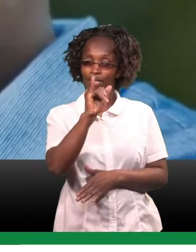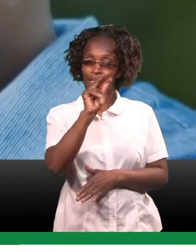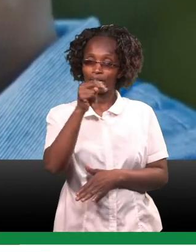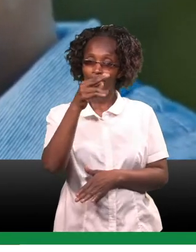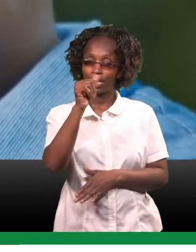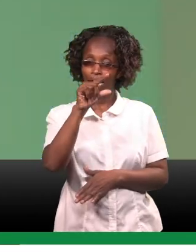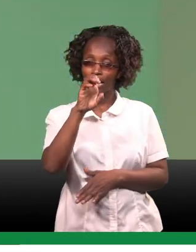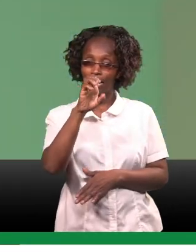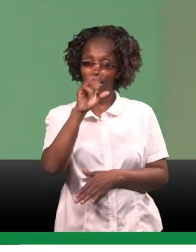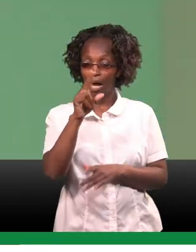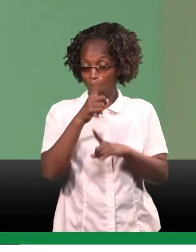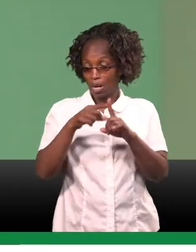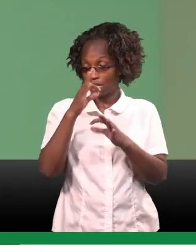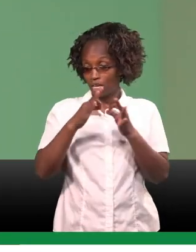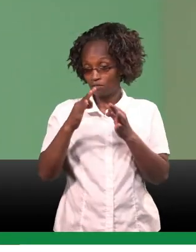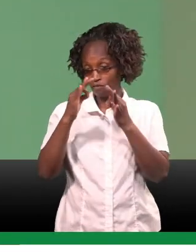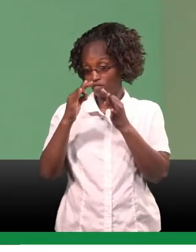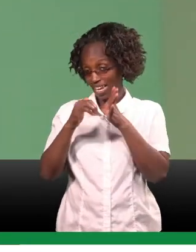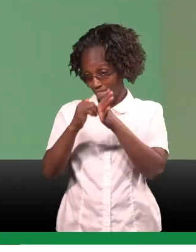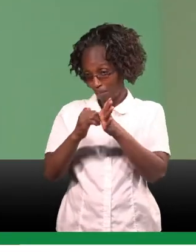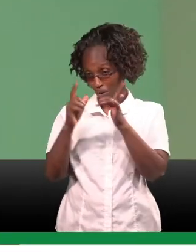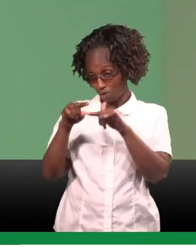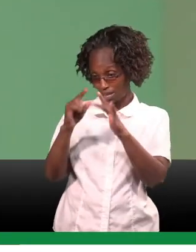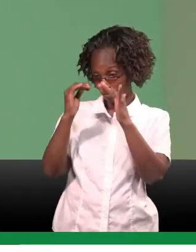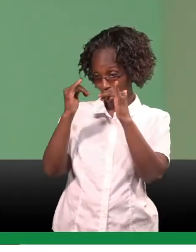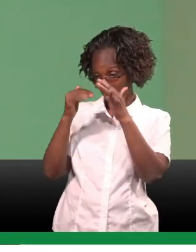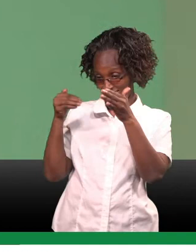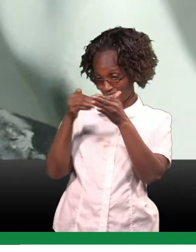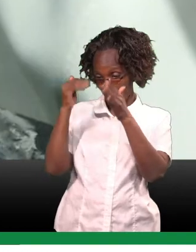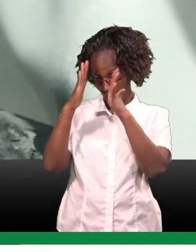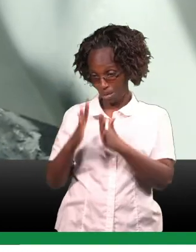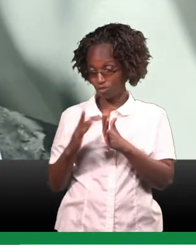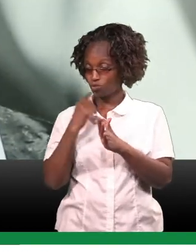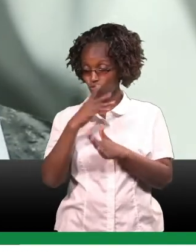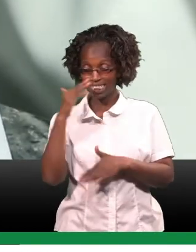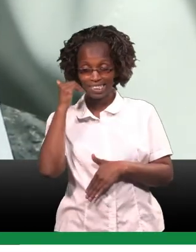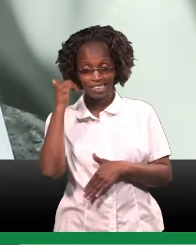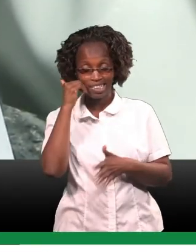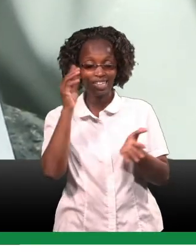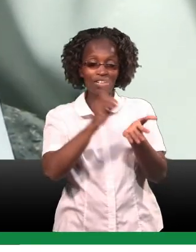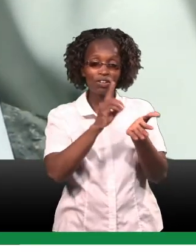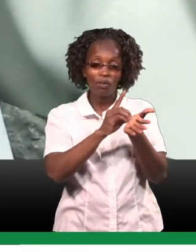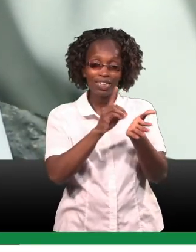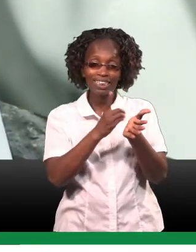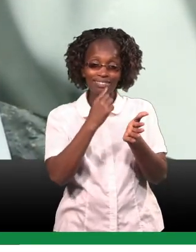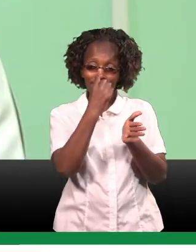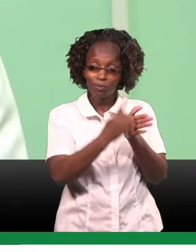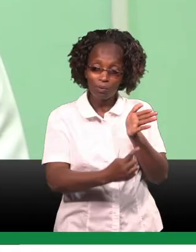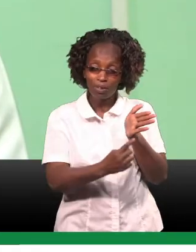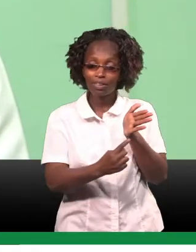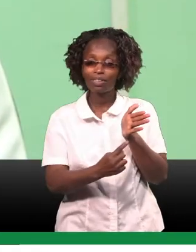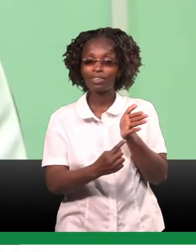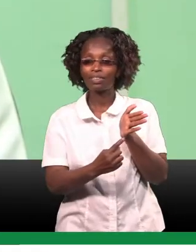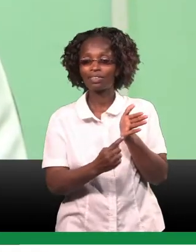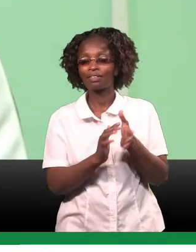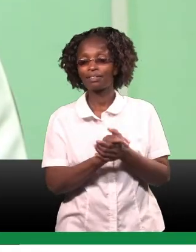endapo utakuwa karibu na mtu ambaye amezidiwa na maradhi hayo, daktari anaelezea ni sharti in